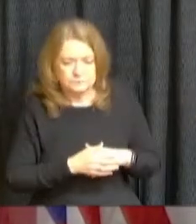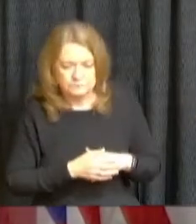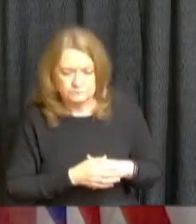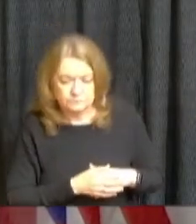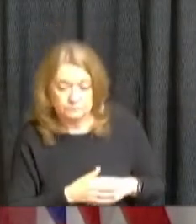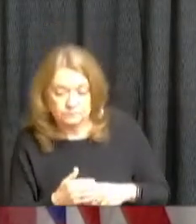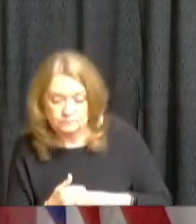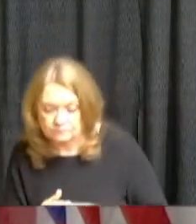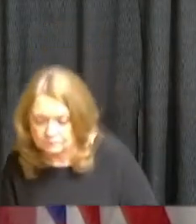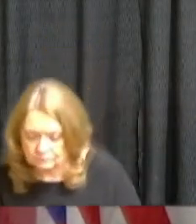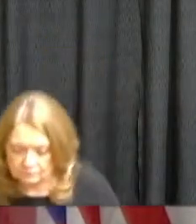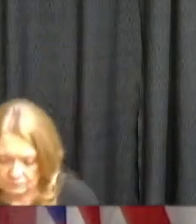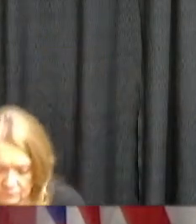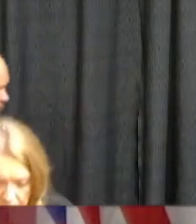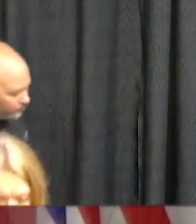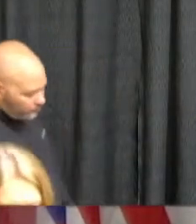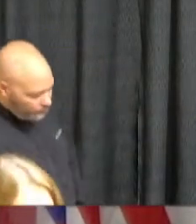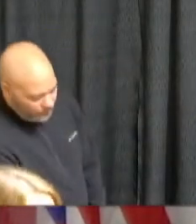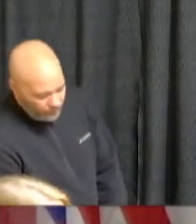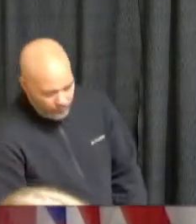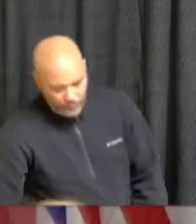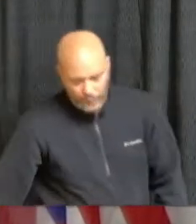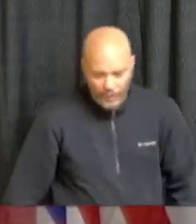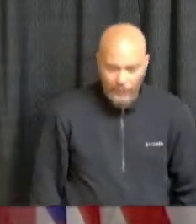gave you one, no?